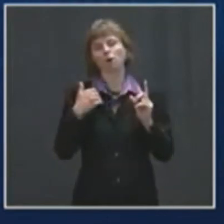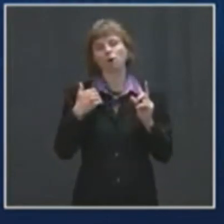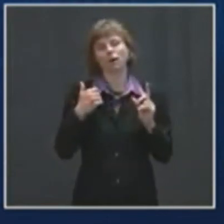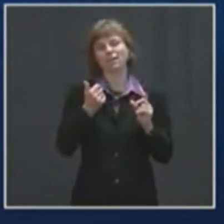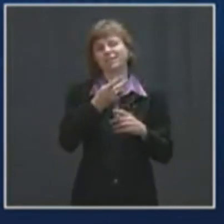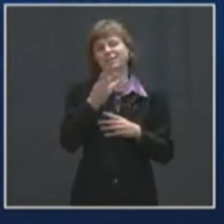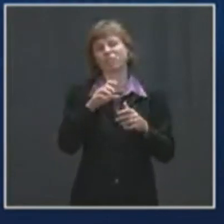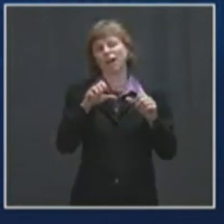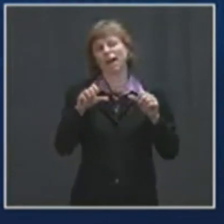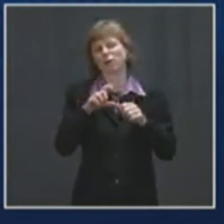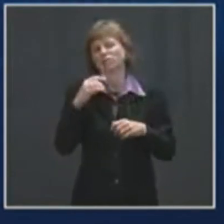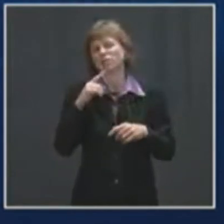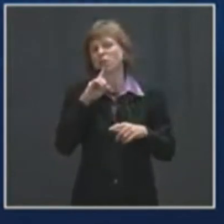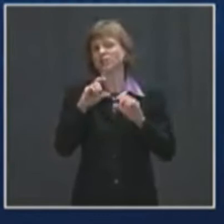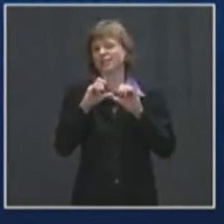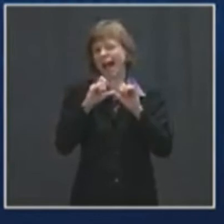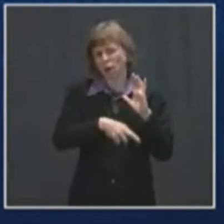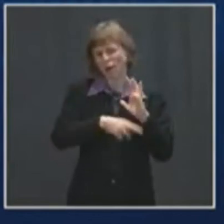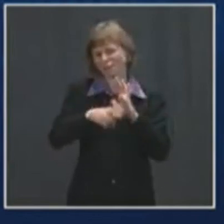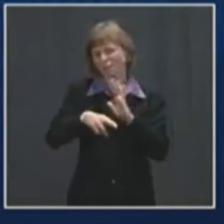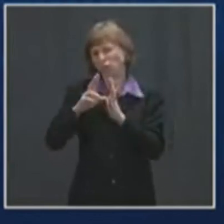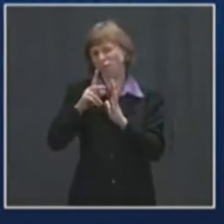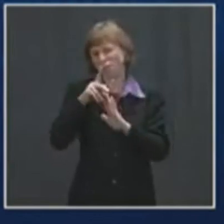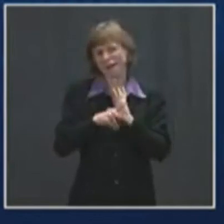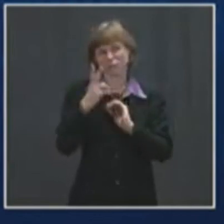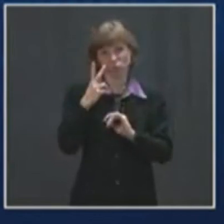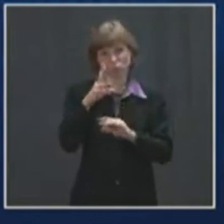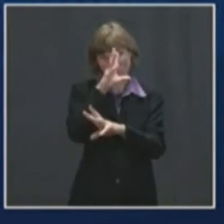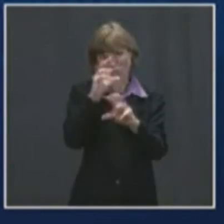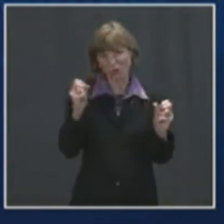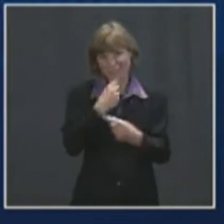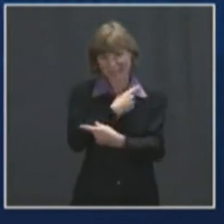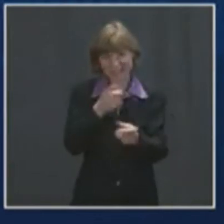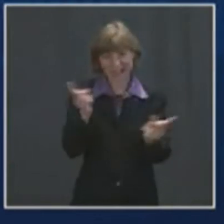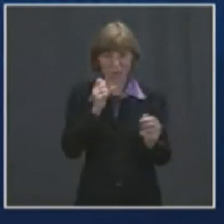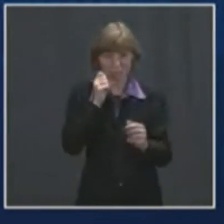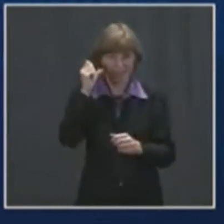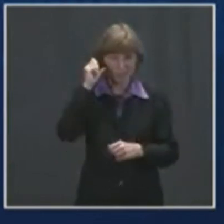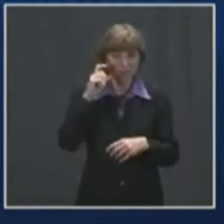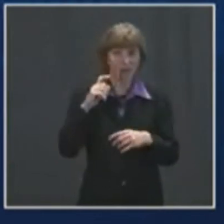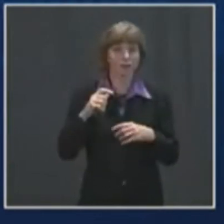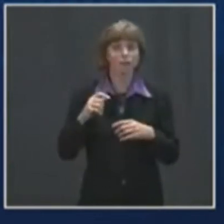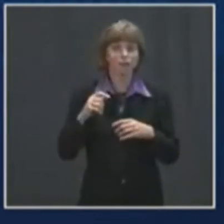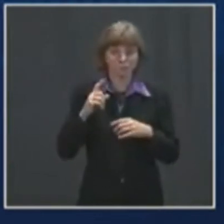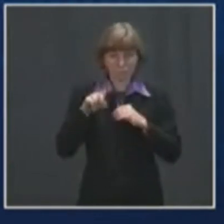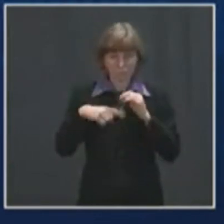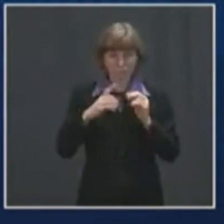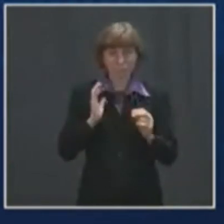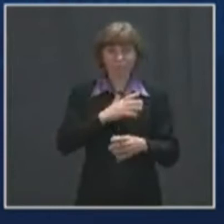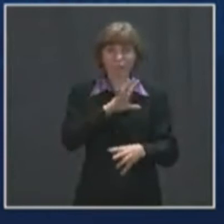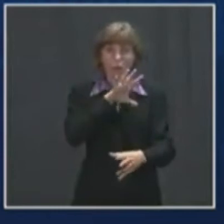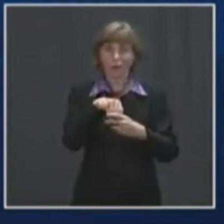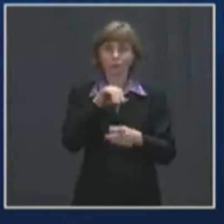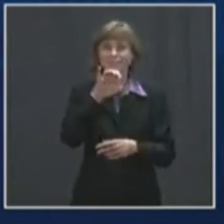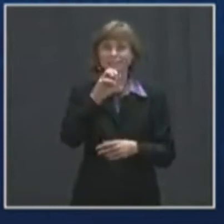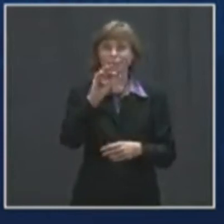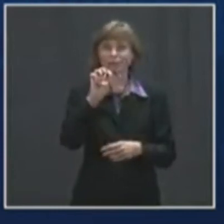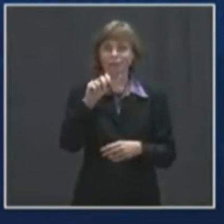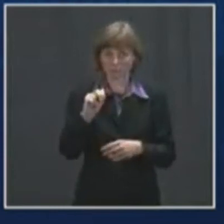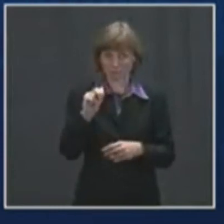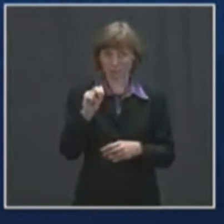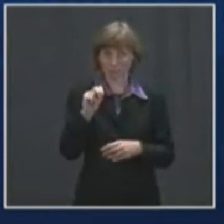ongoing review, of course, of our policies. You saw the president make an announcement yesterday about our engagement in Yemen, which of course